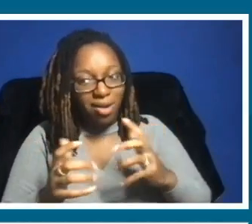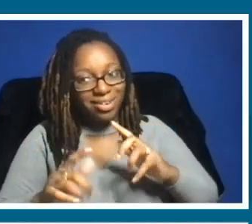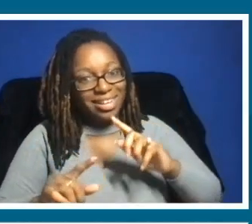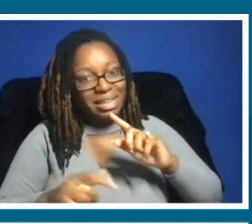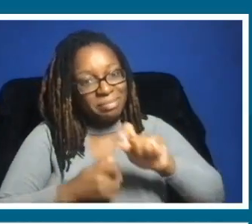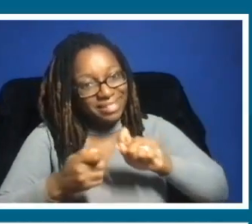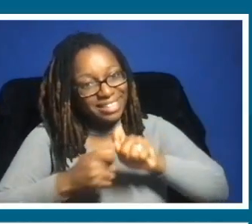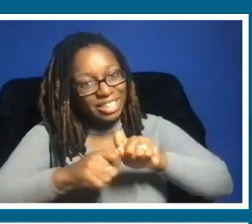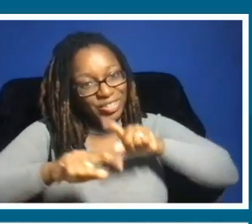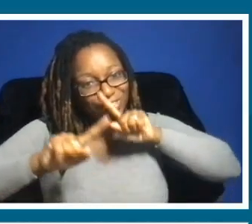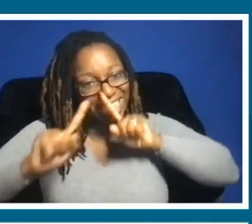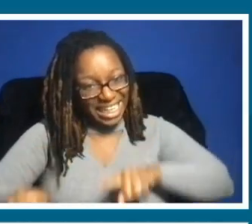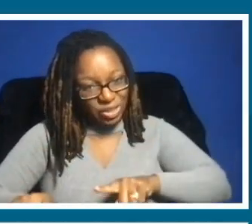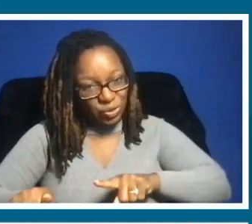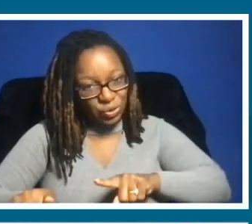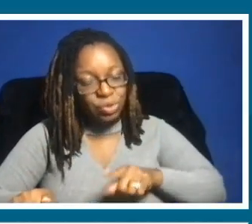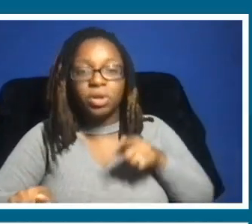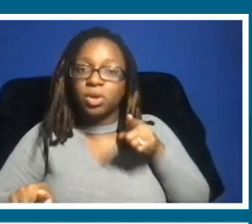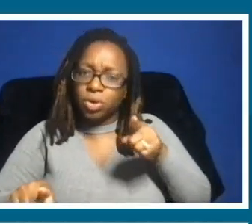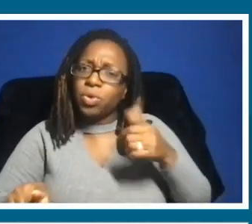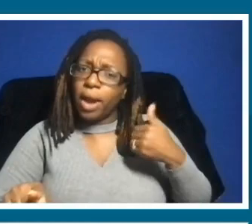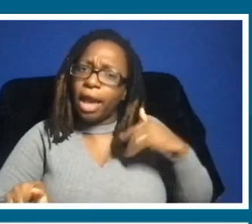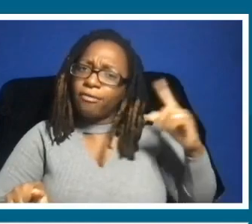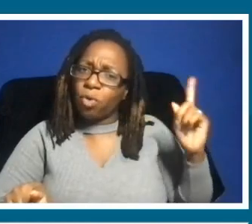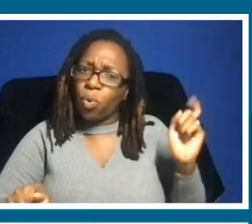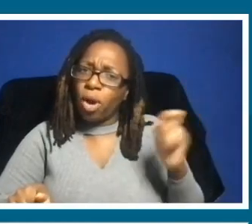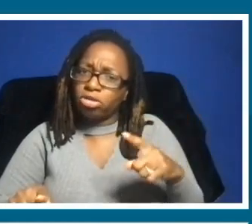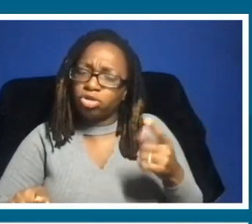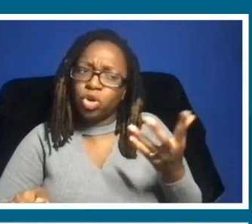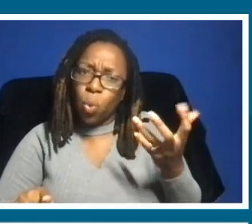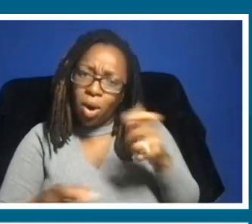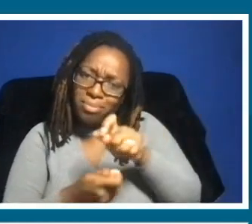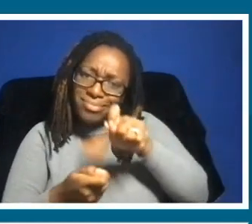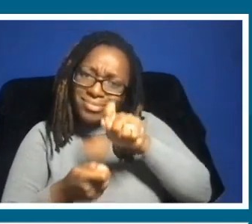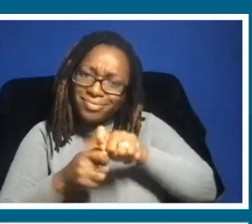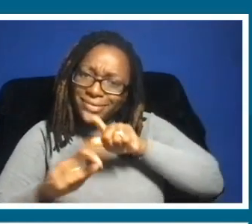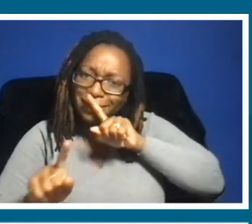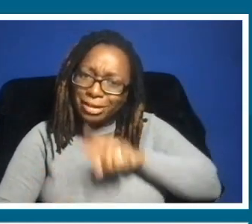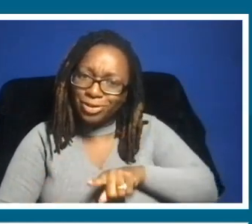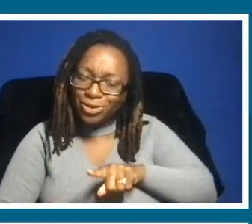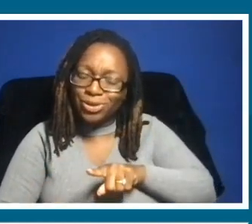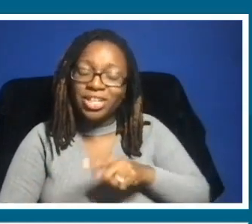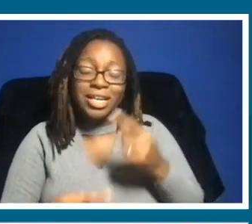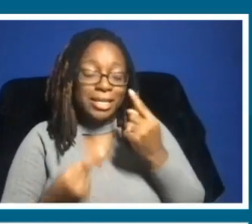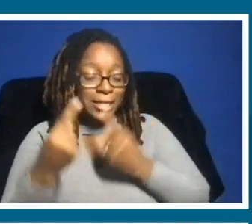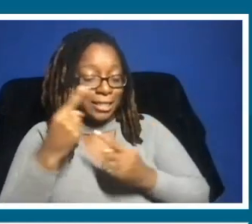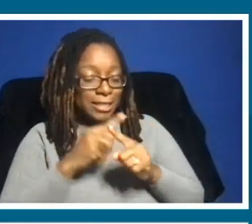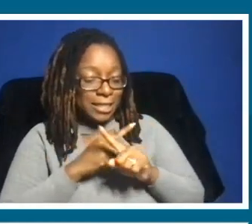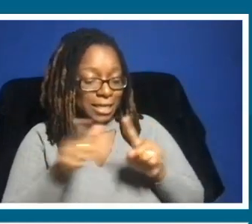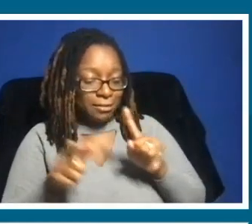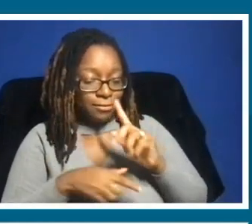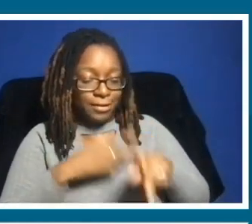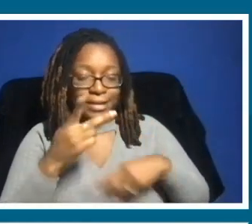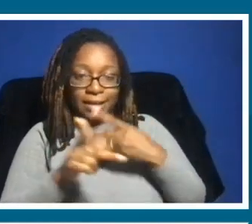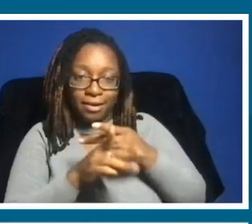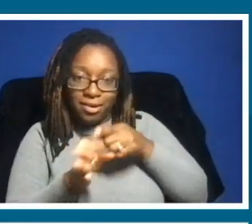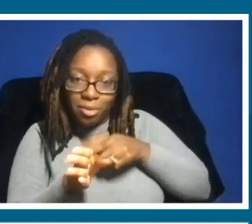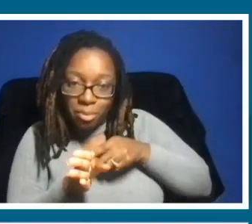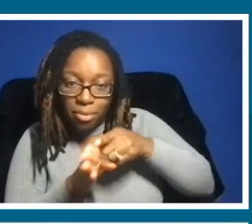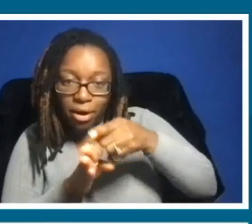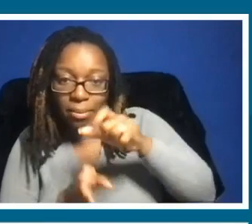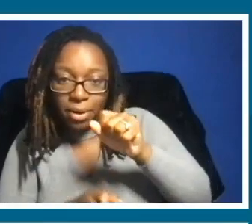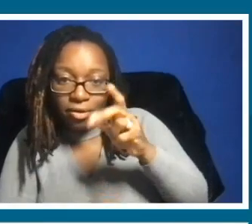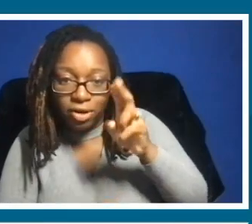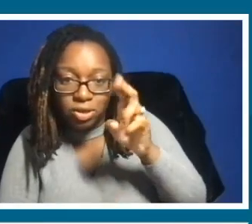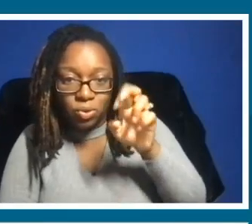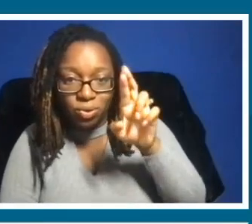have, and you think about the different kinds of primary sources that exist